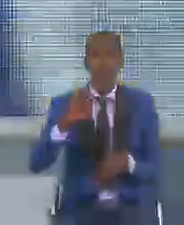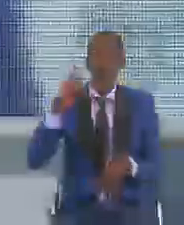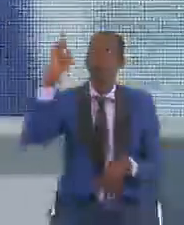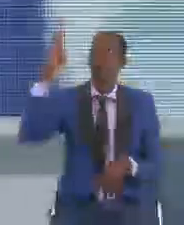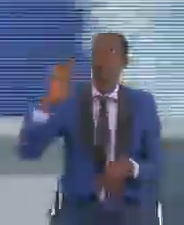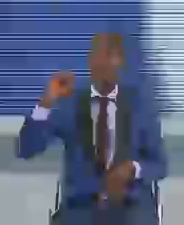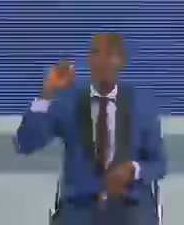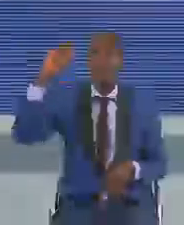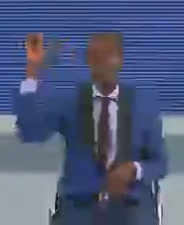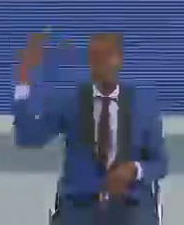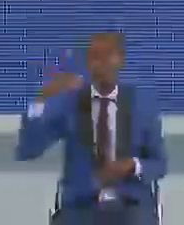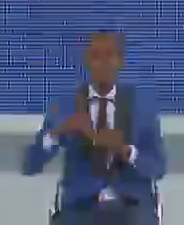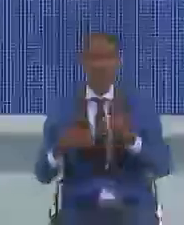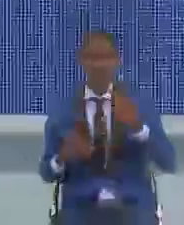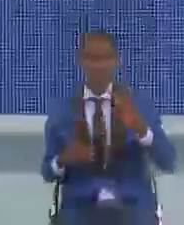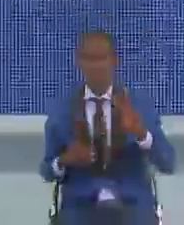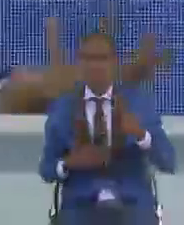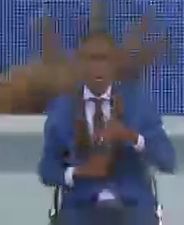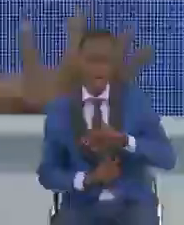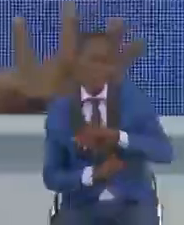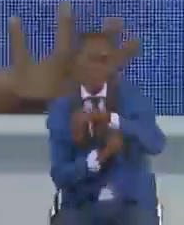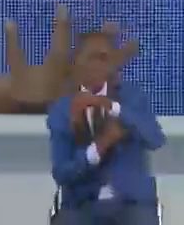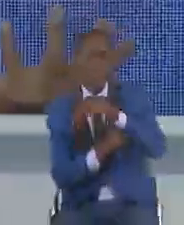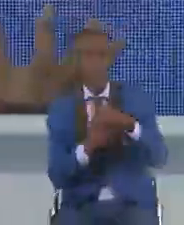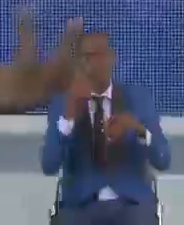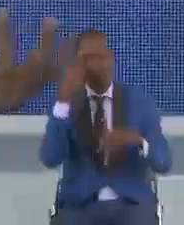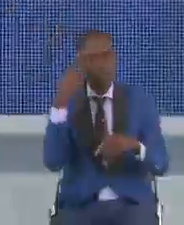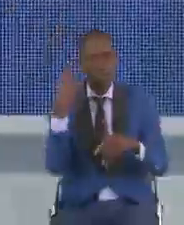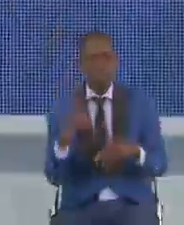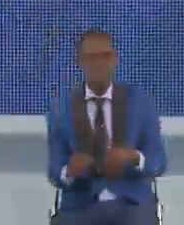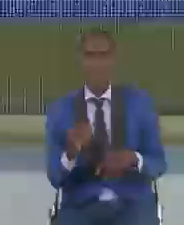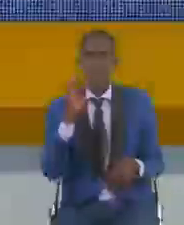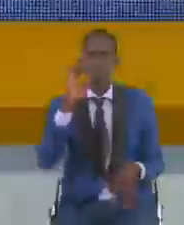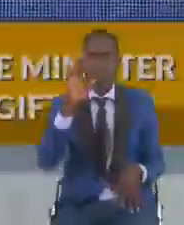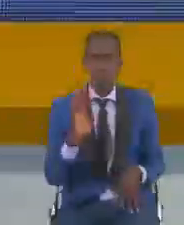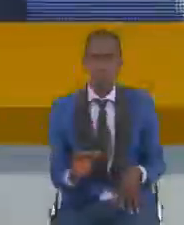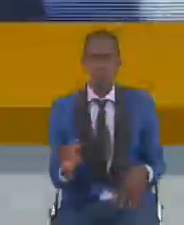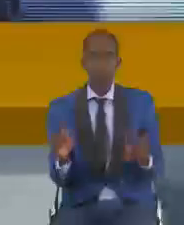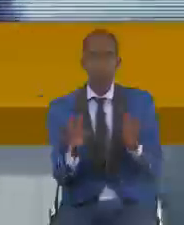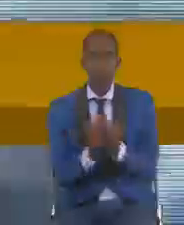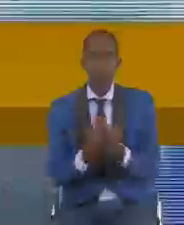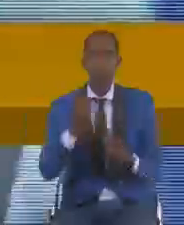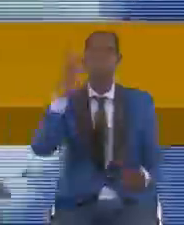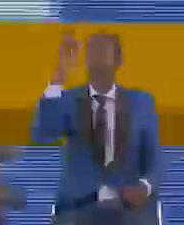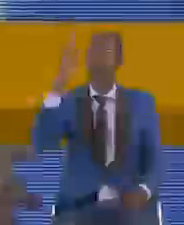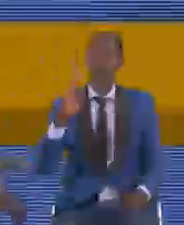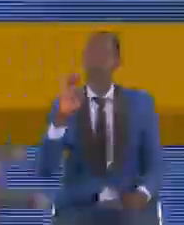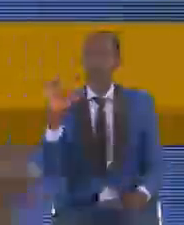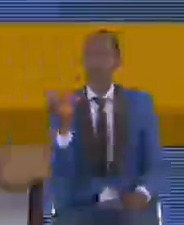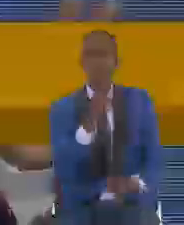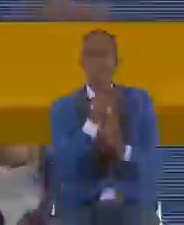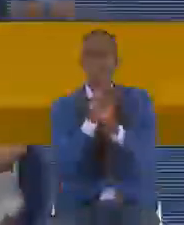two, assistance for the minister with God's gift. When